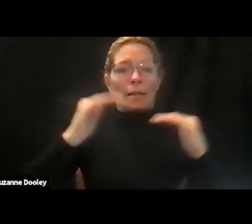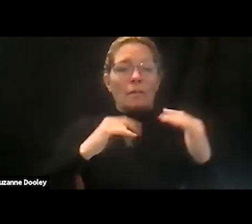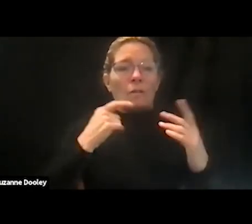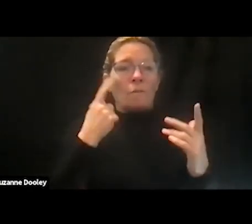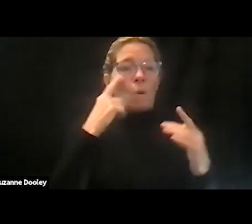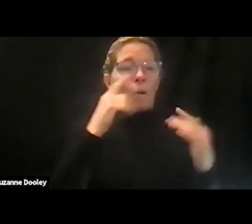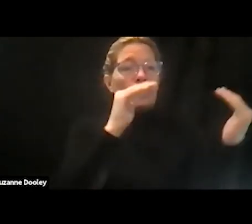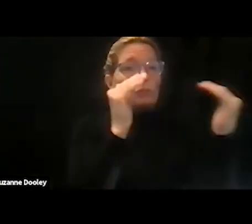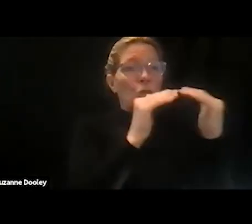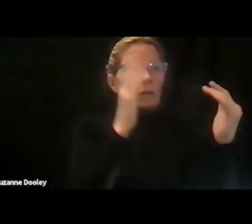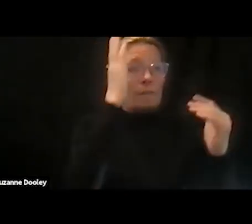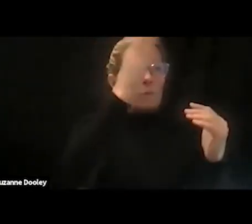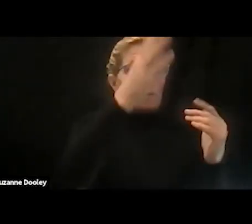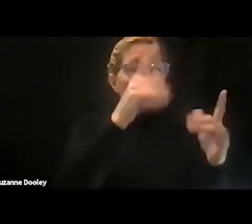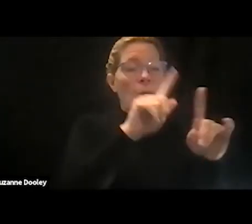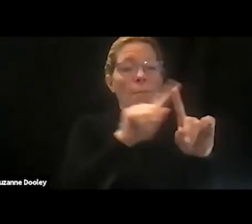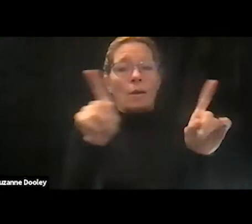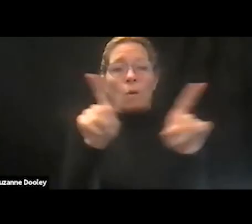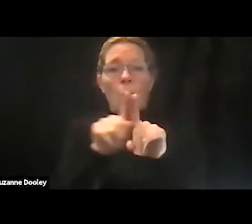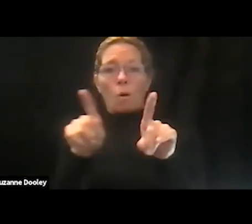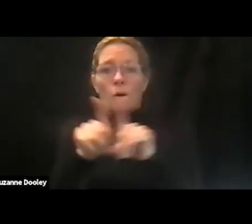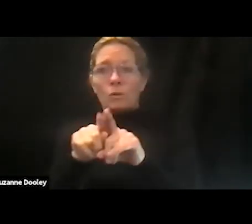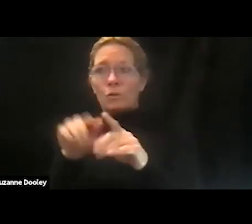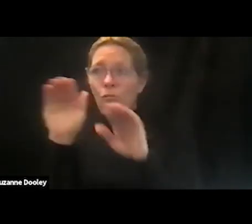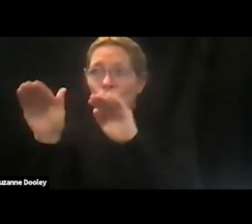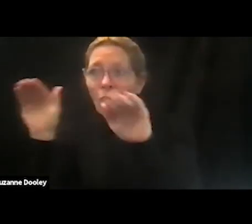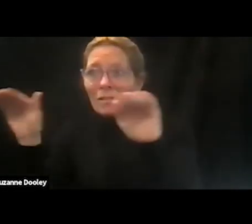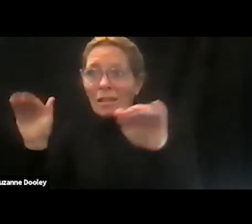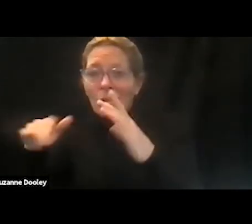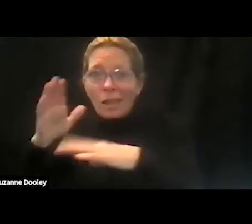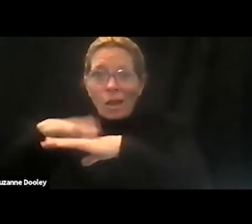future, but also raising the alarm?